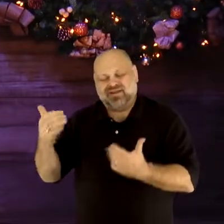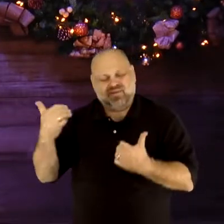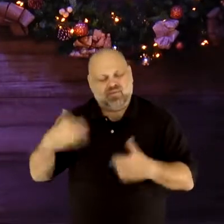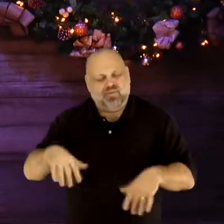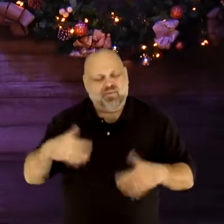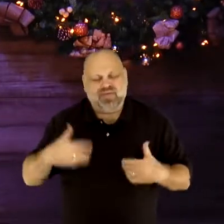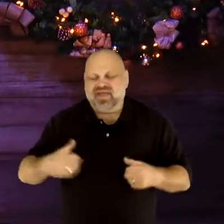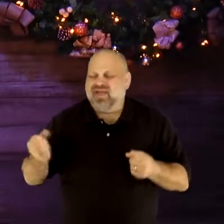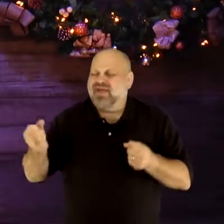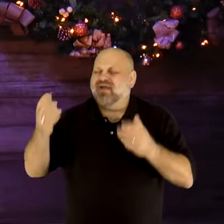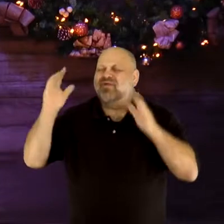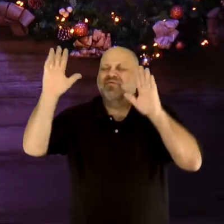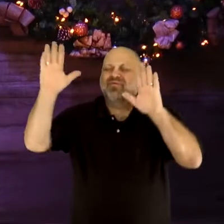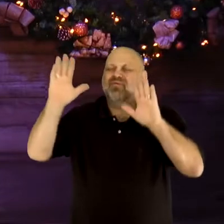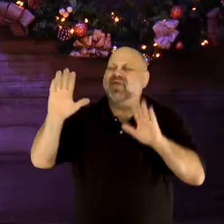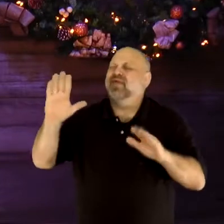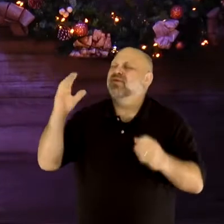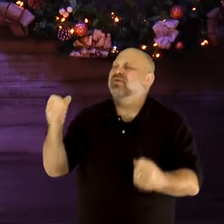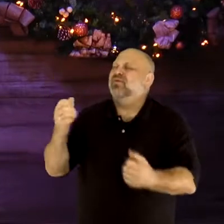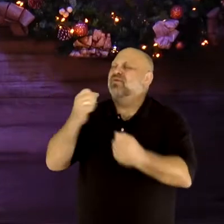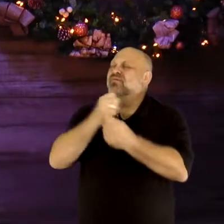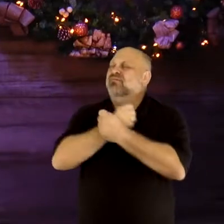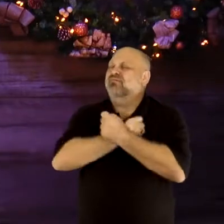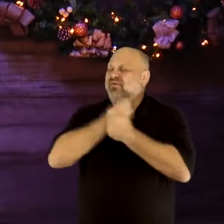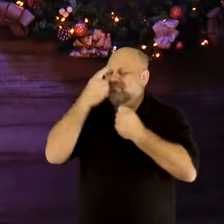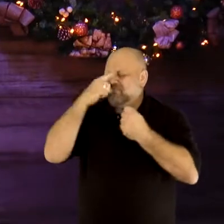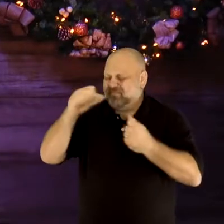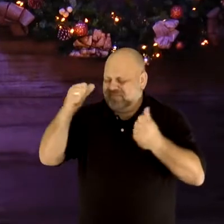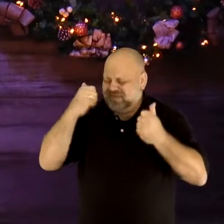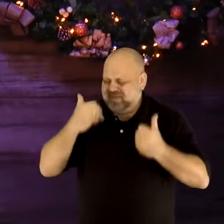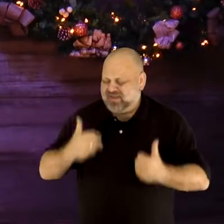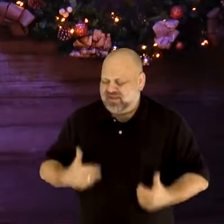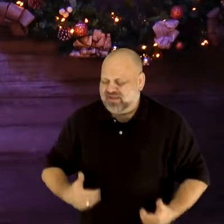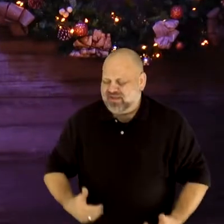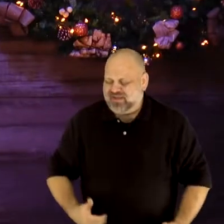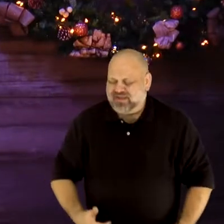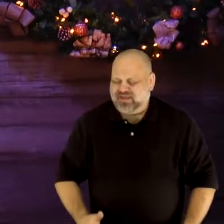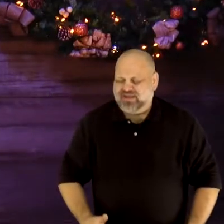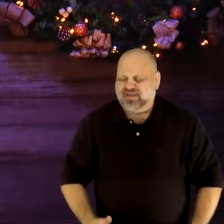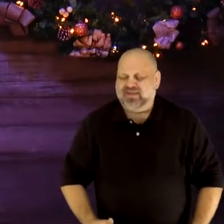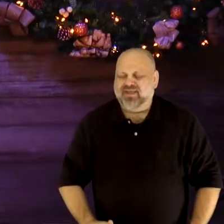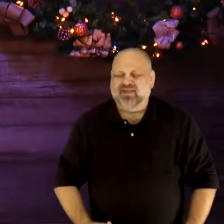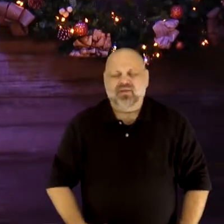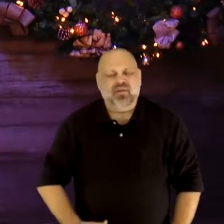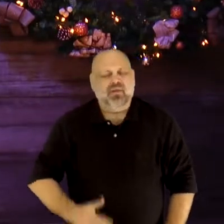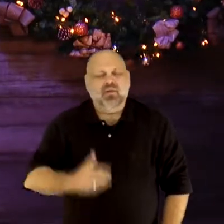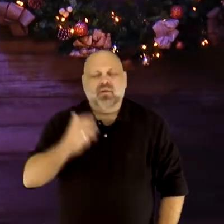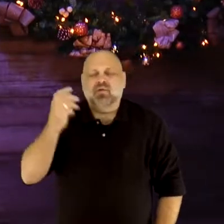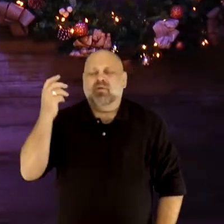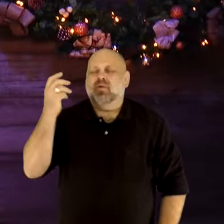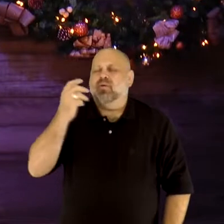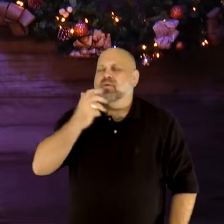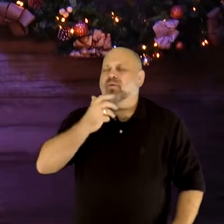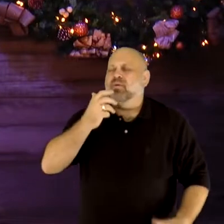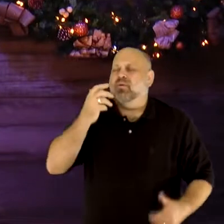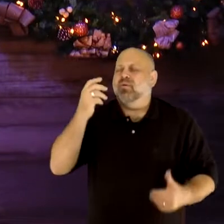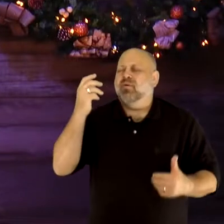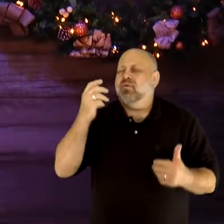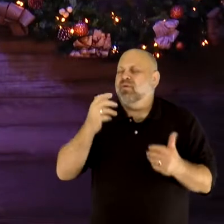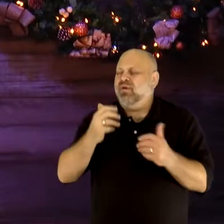and how great Your affections are for me. And